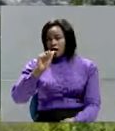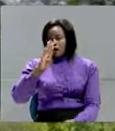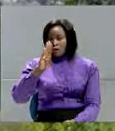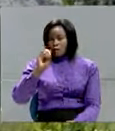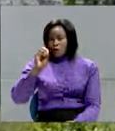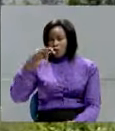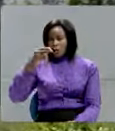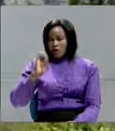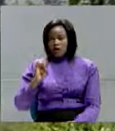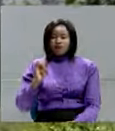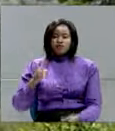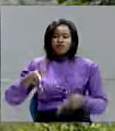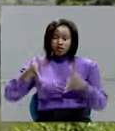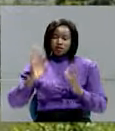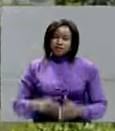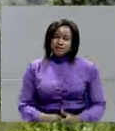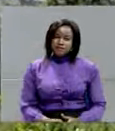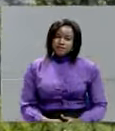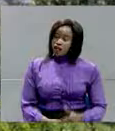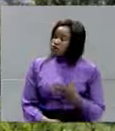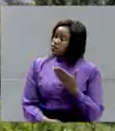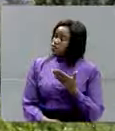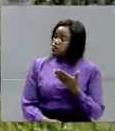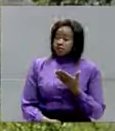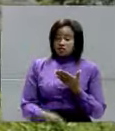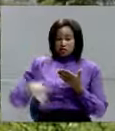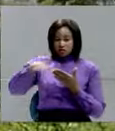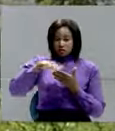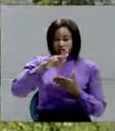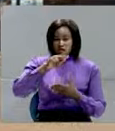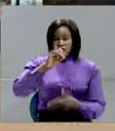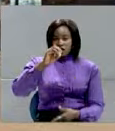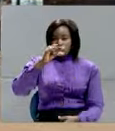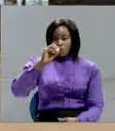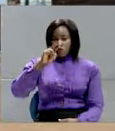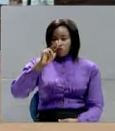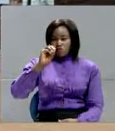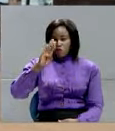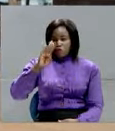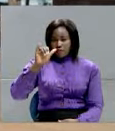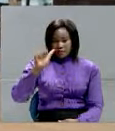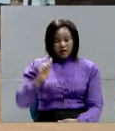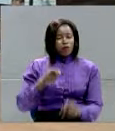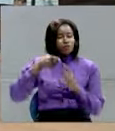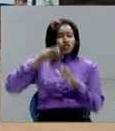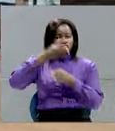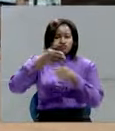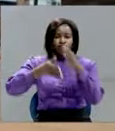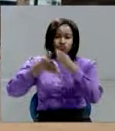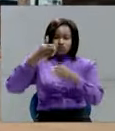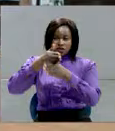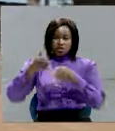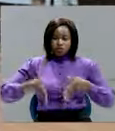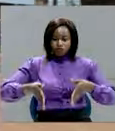Quarrying stones from Haibale village, Kigorobia sub-county, Hoima district, for the construction of Hoima One